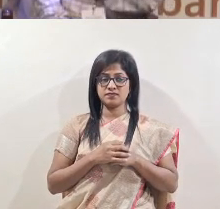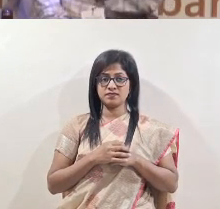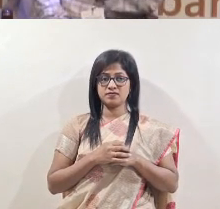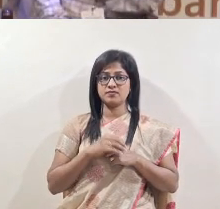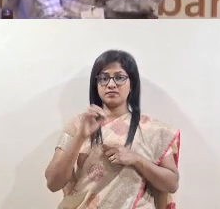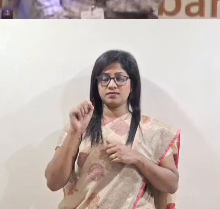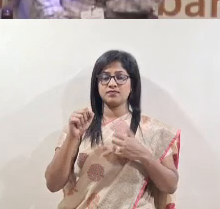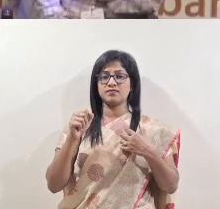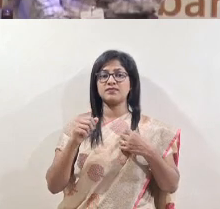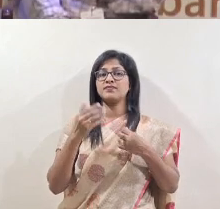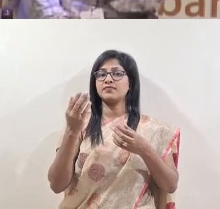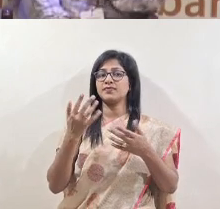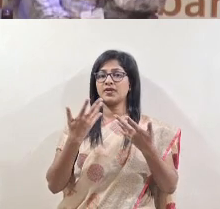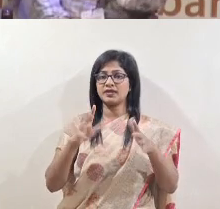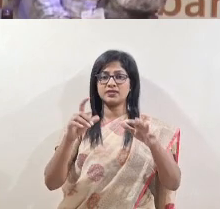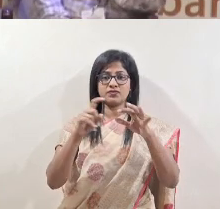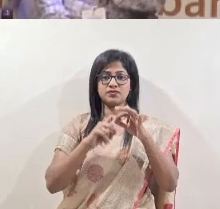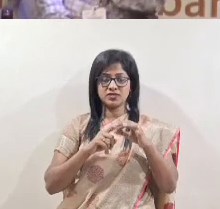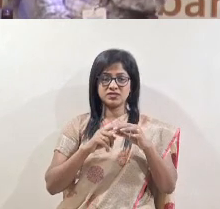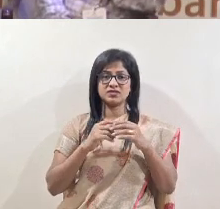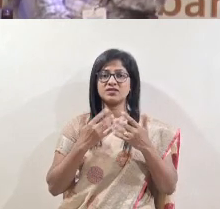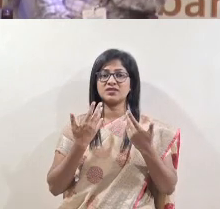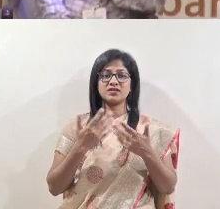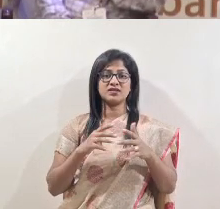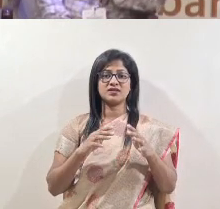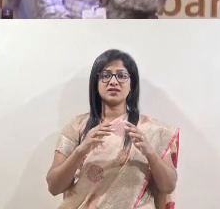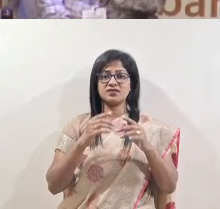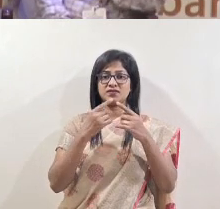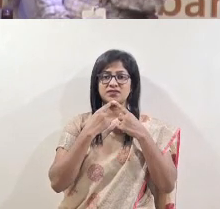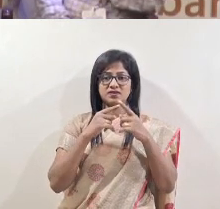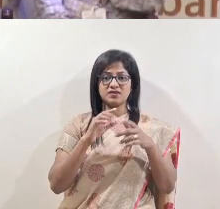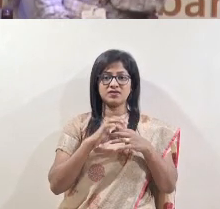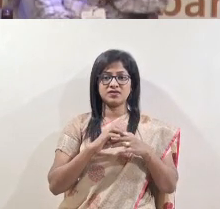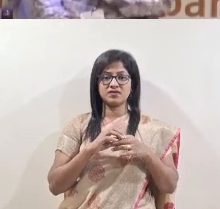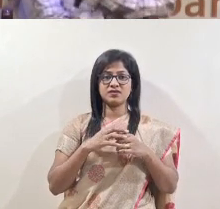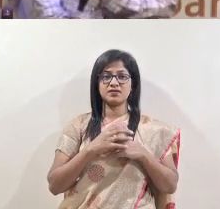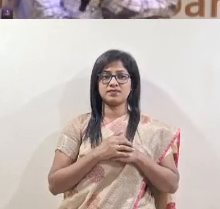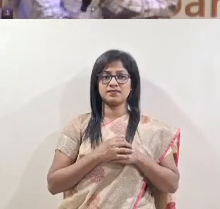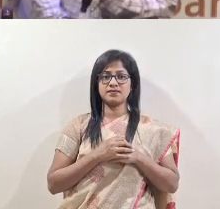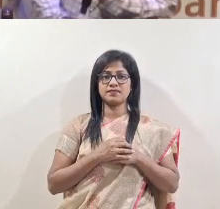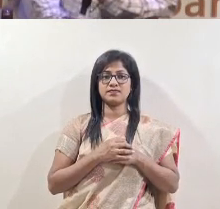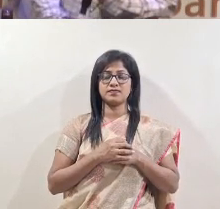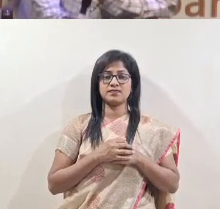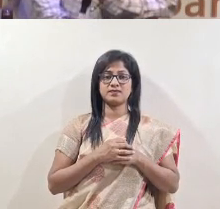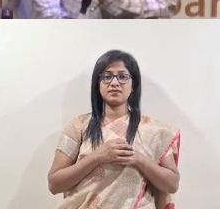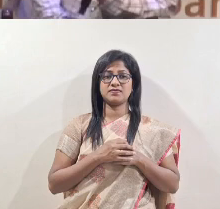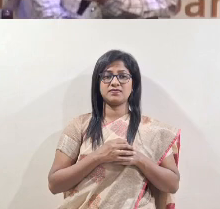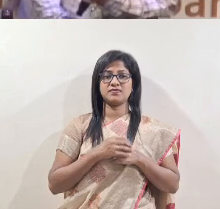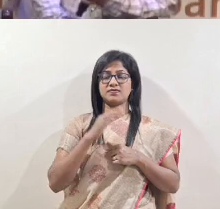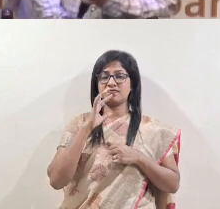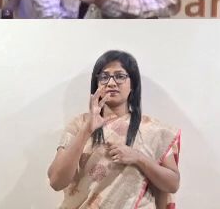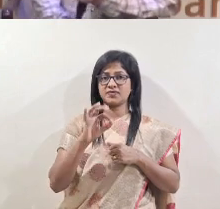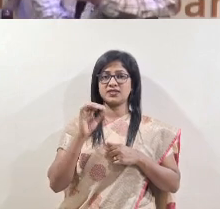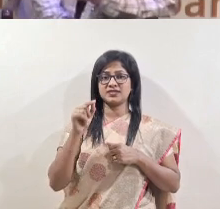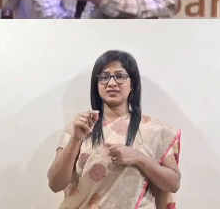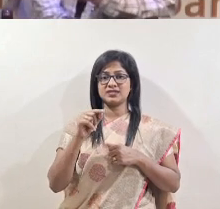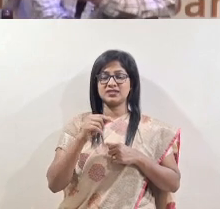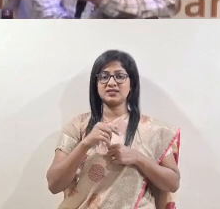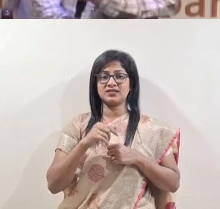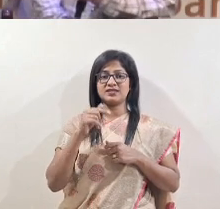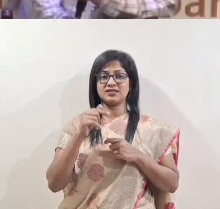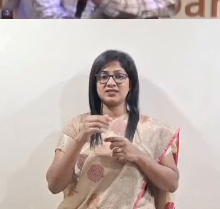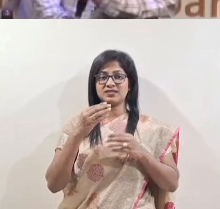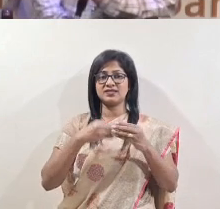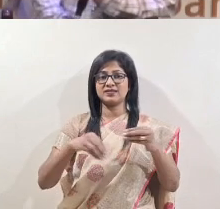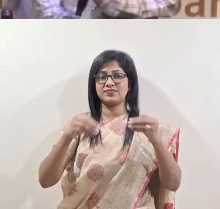Okay. Any other questions? Any comments on that? So actually, for this, it will extend